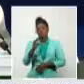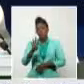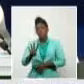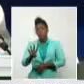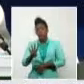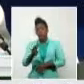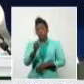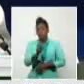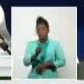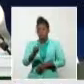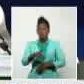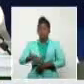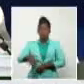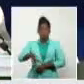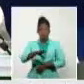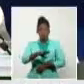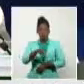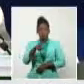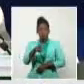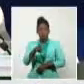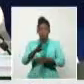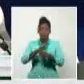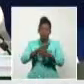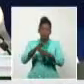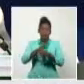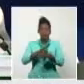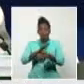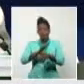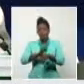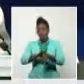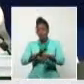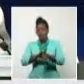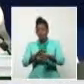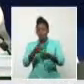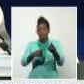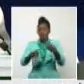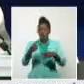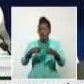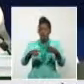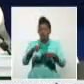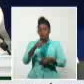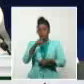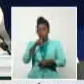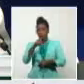1,380, and 587 confirmed.